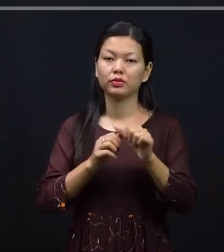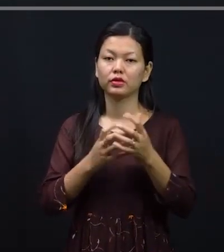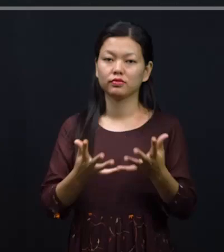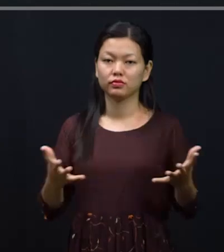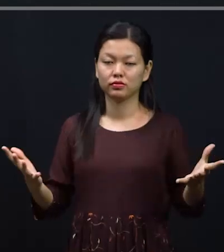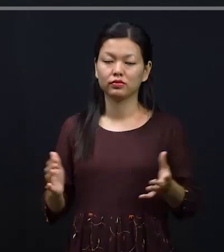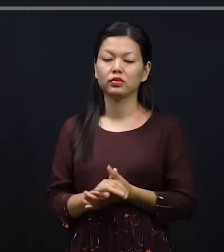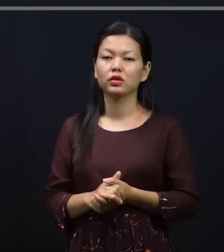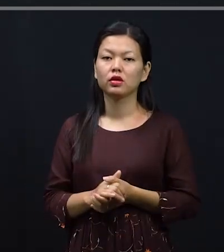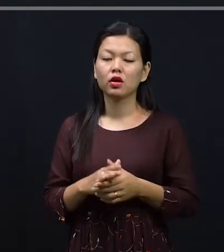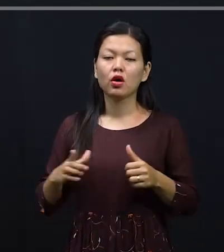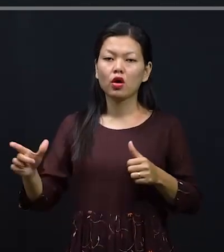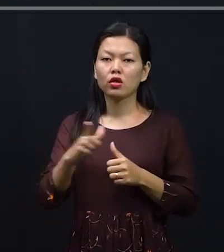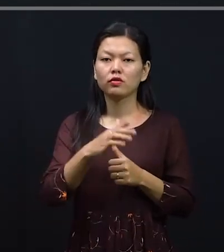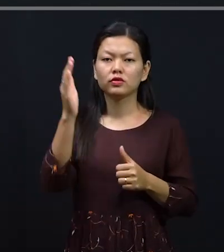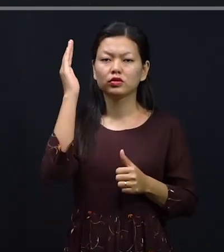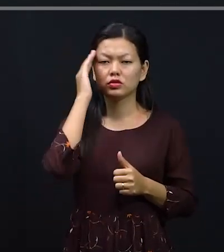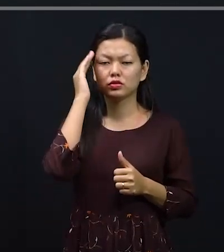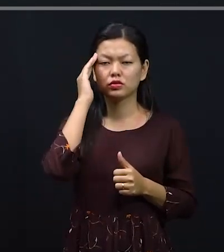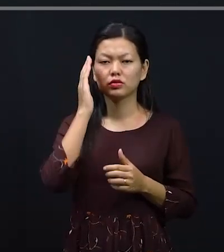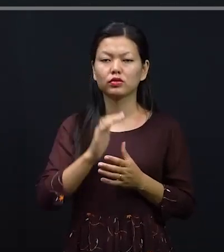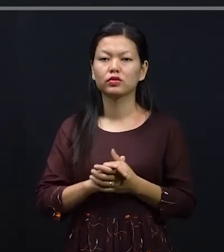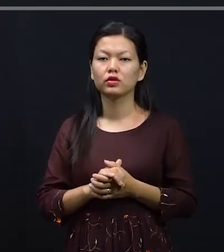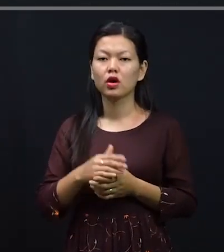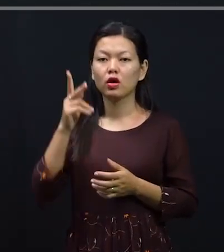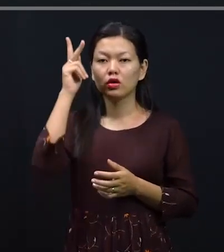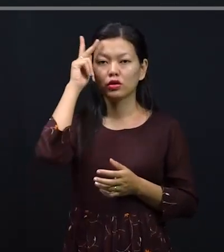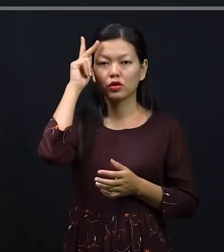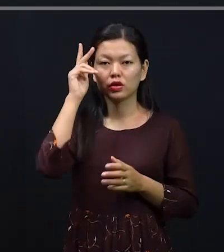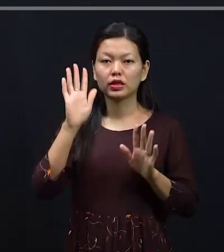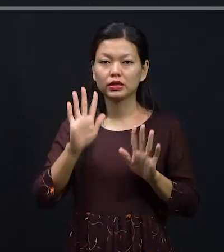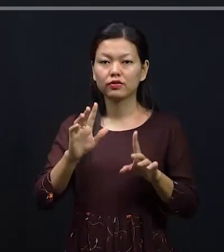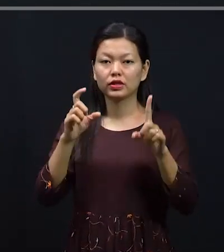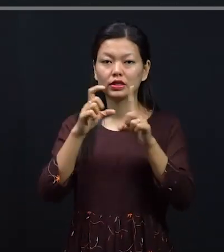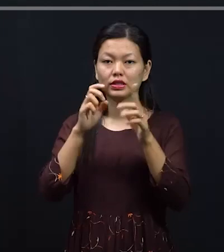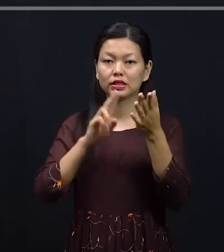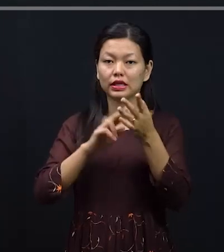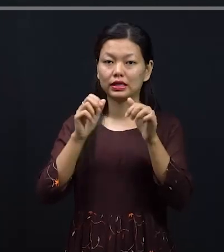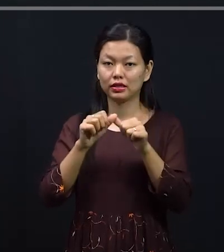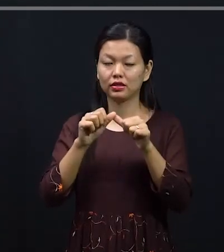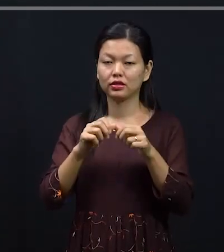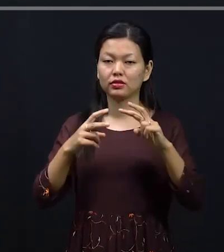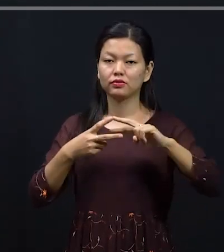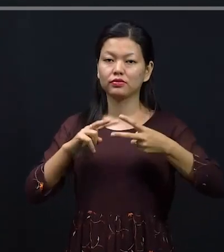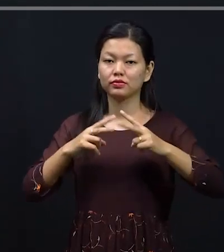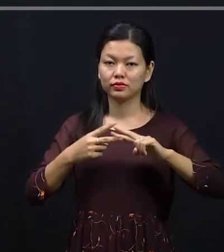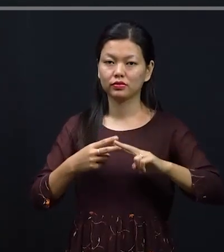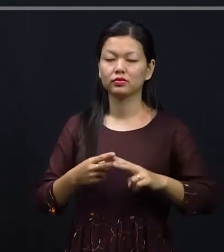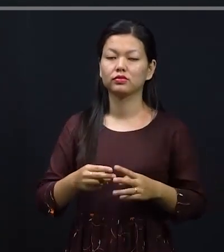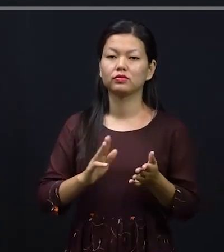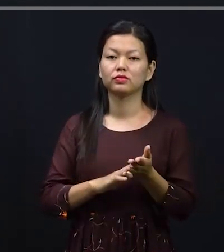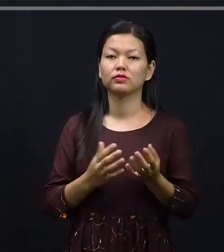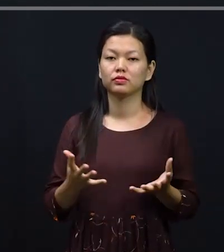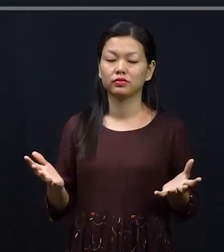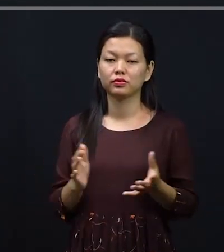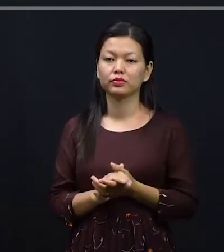us, we are familiar and we know, we have a knowledge that DNA is the genetic material. And a